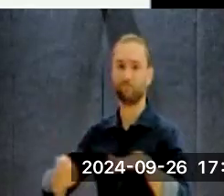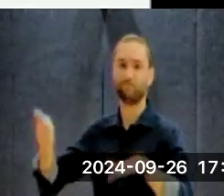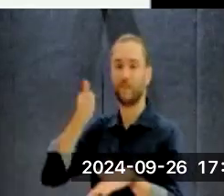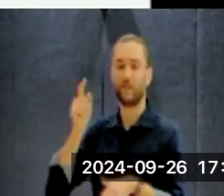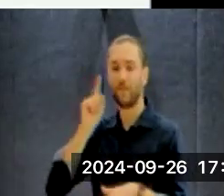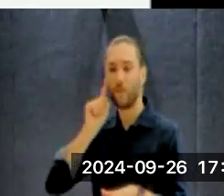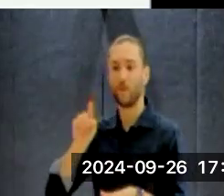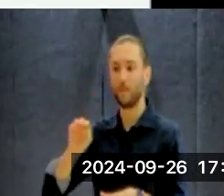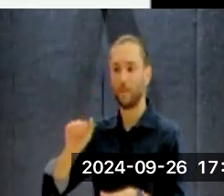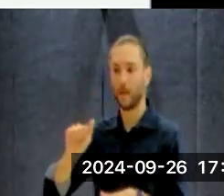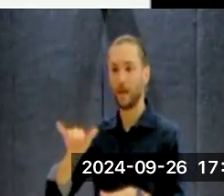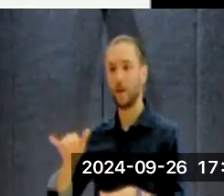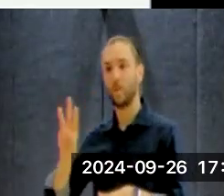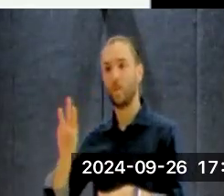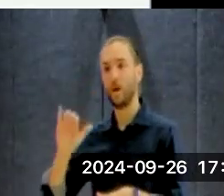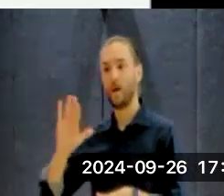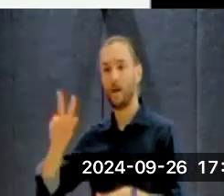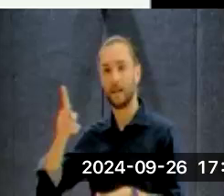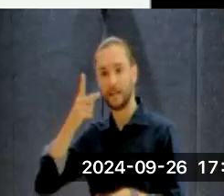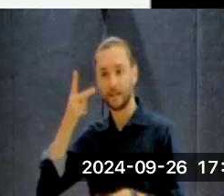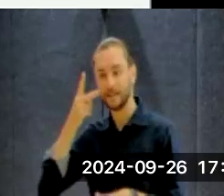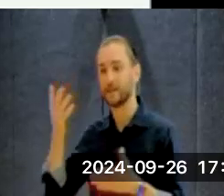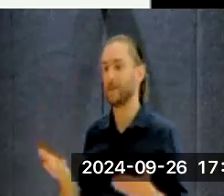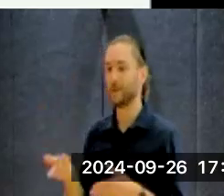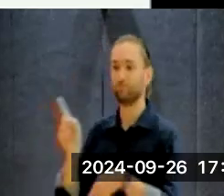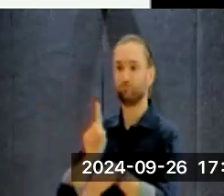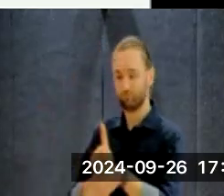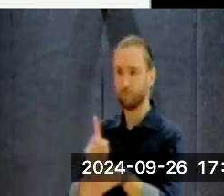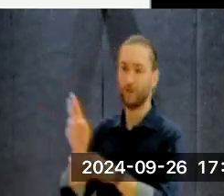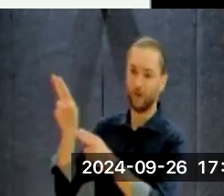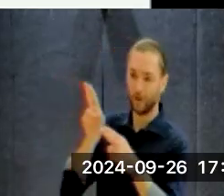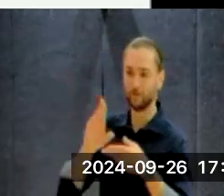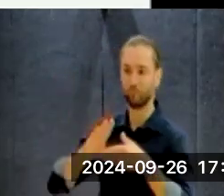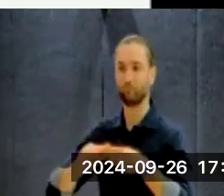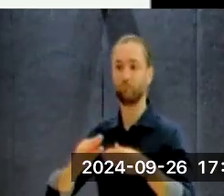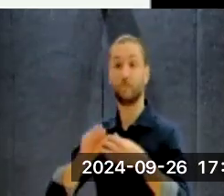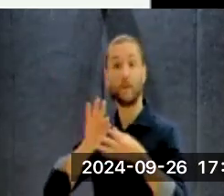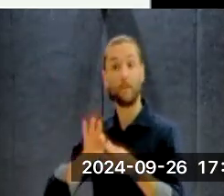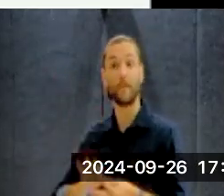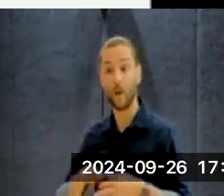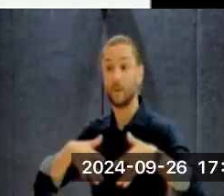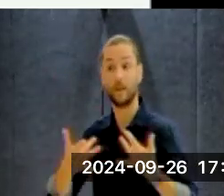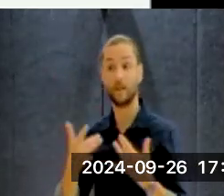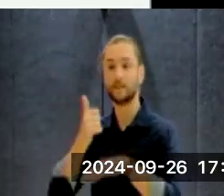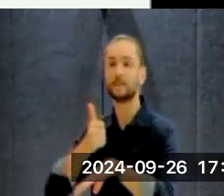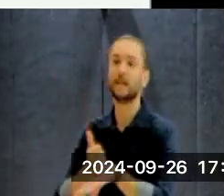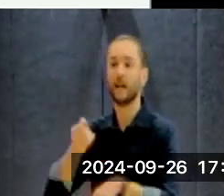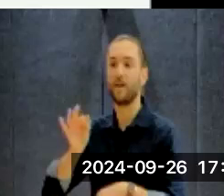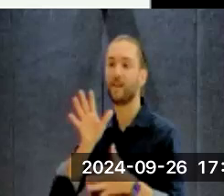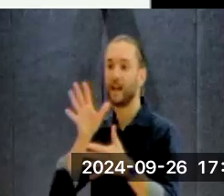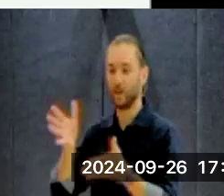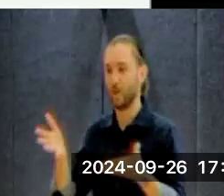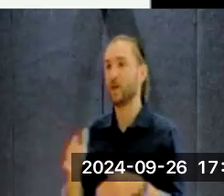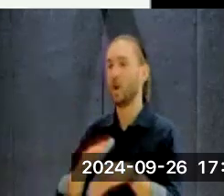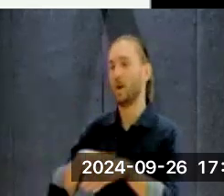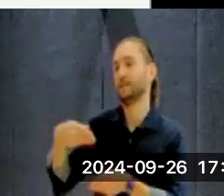to offer this land acknowledgement on behalf of the Commission on the State of Haiti. We gathered this evening on the unceded ancestral homelands and